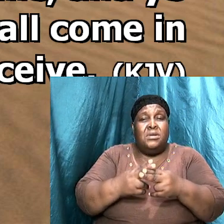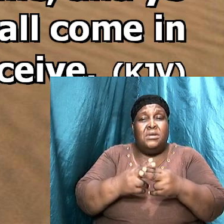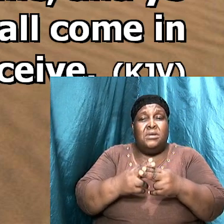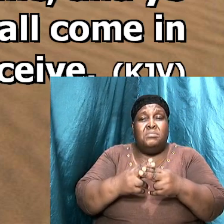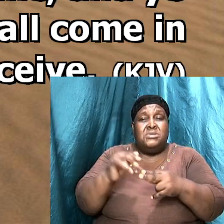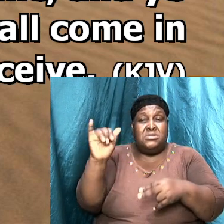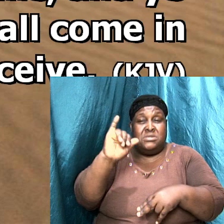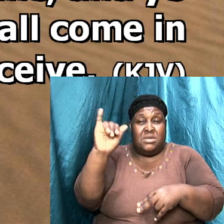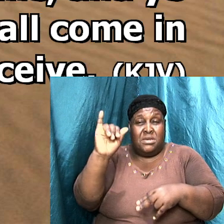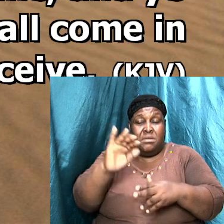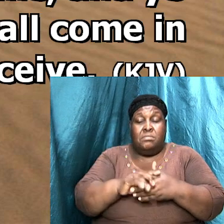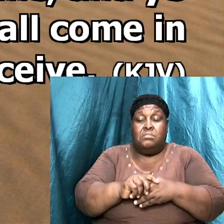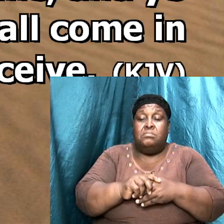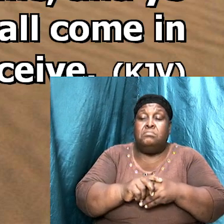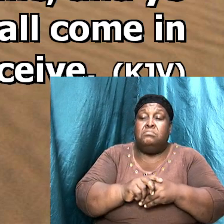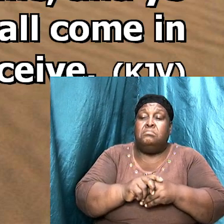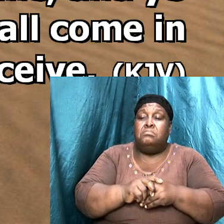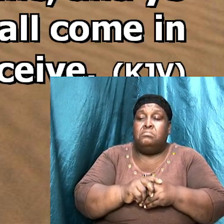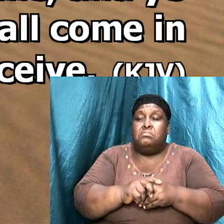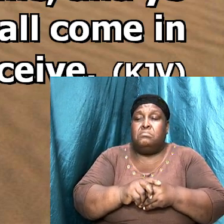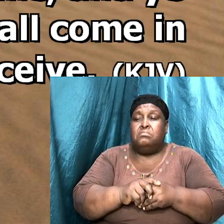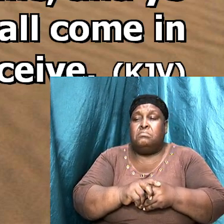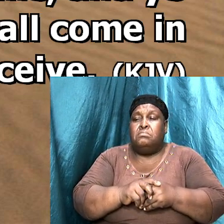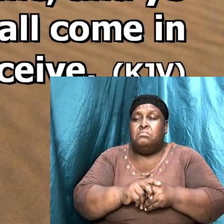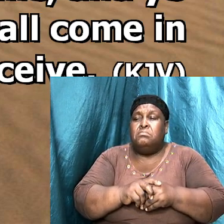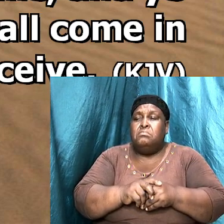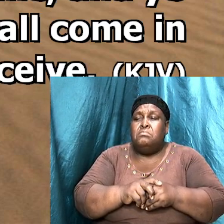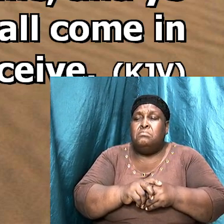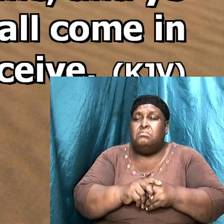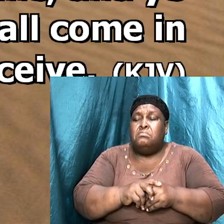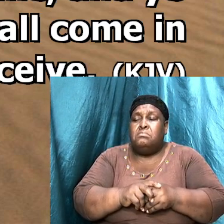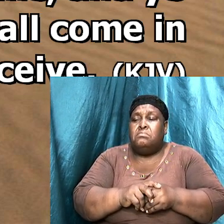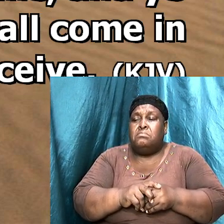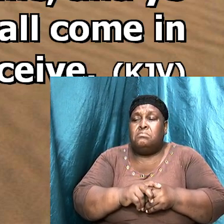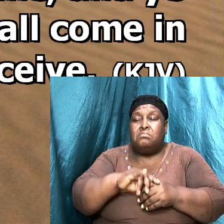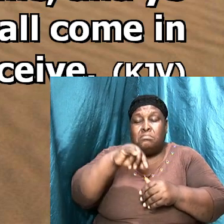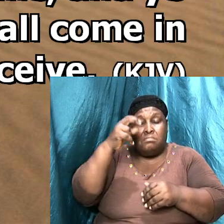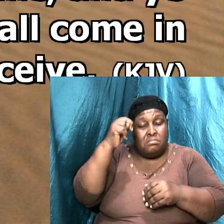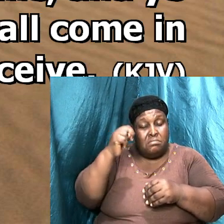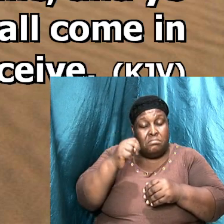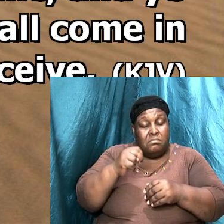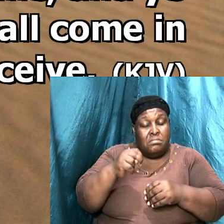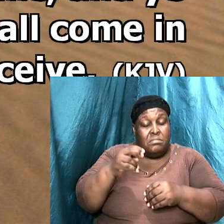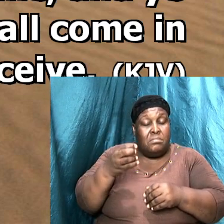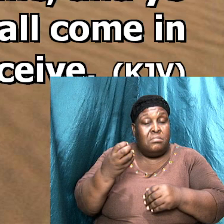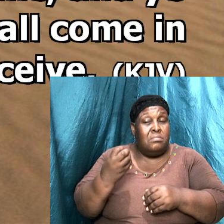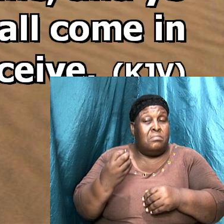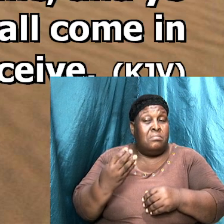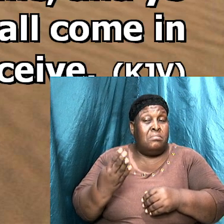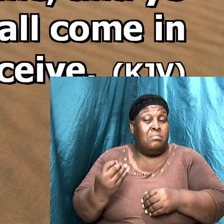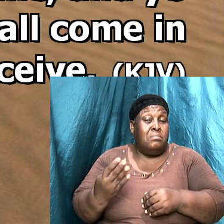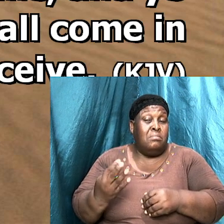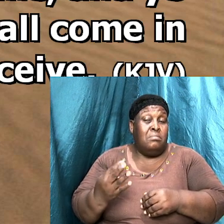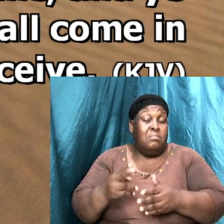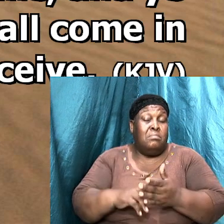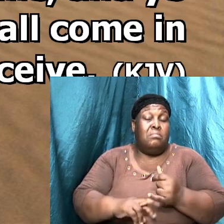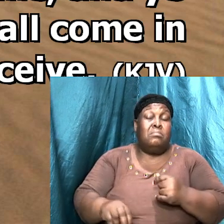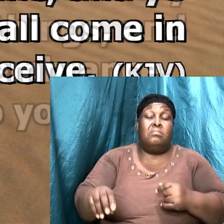And then we also look at John 14, and 26.